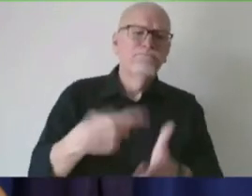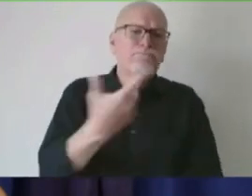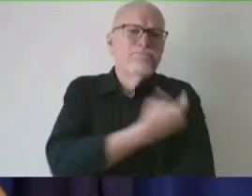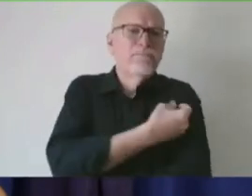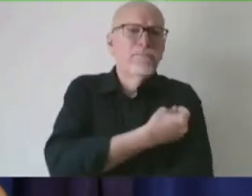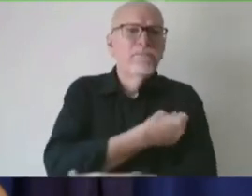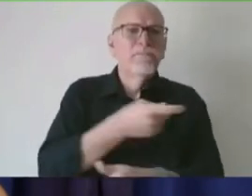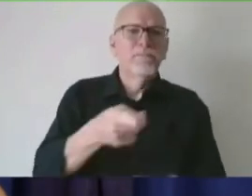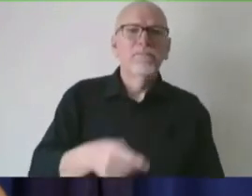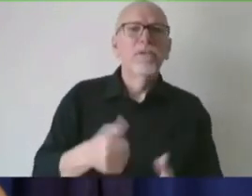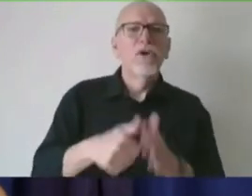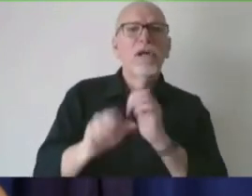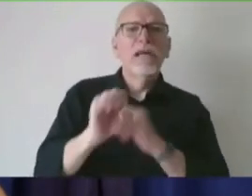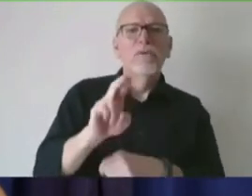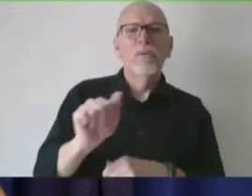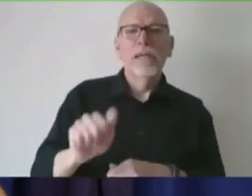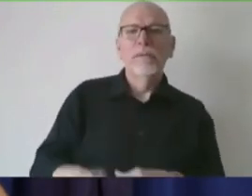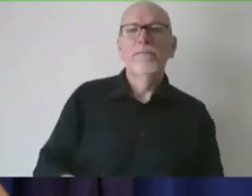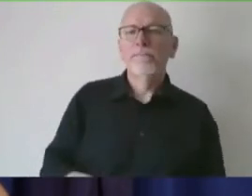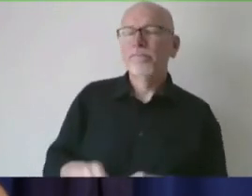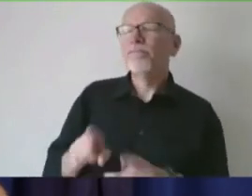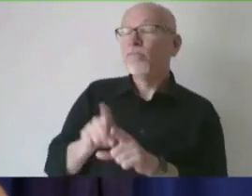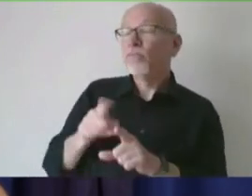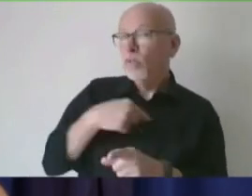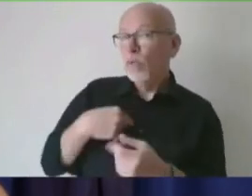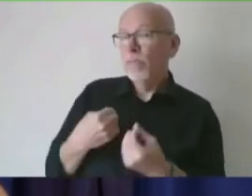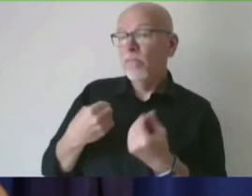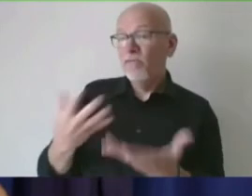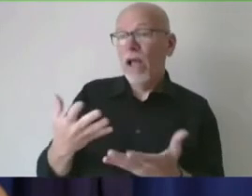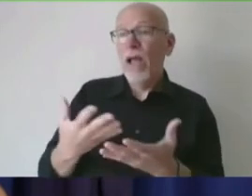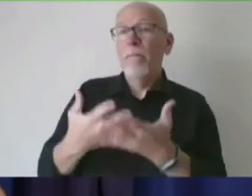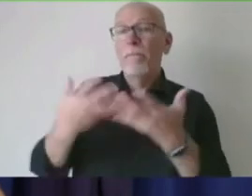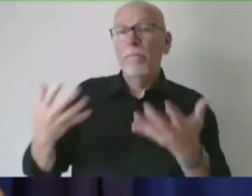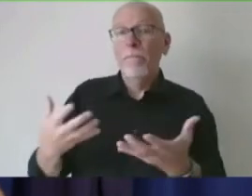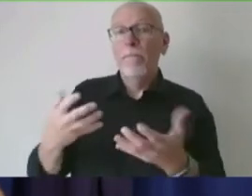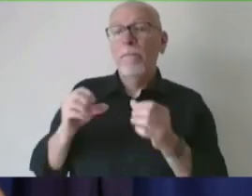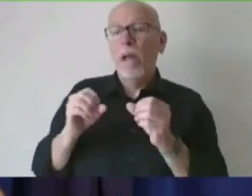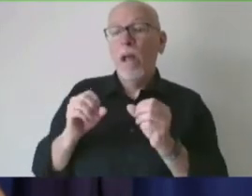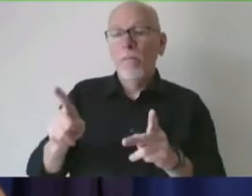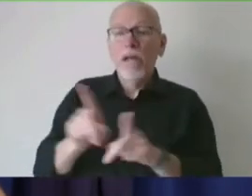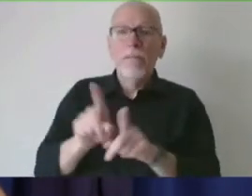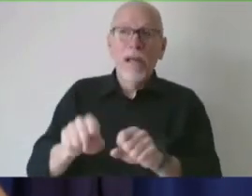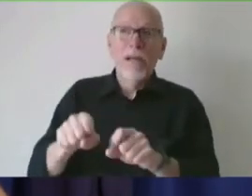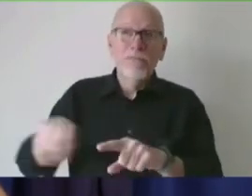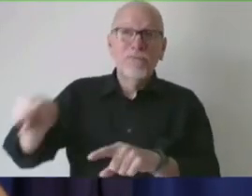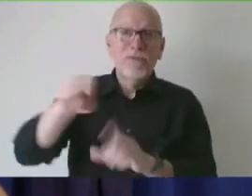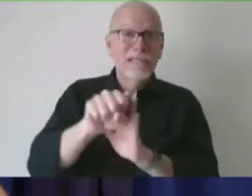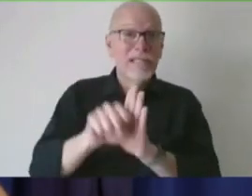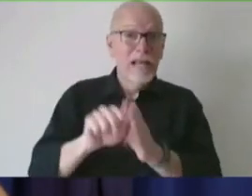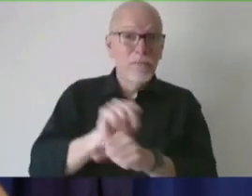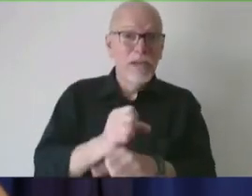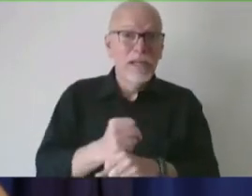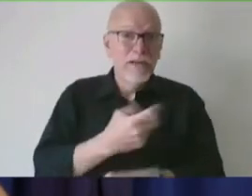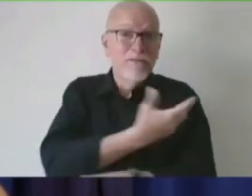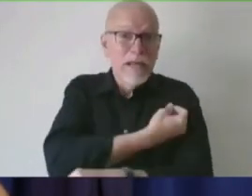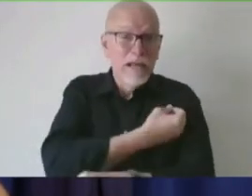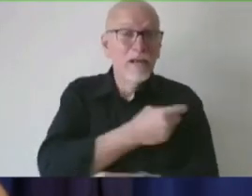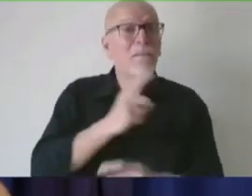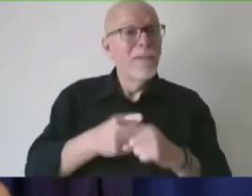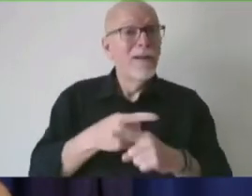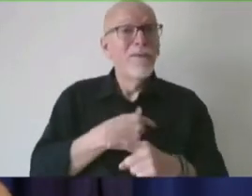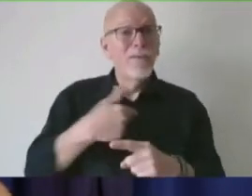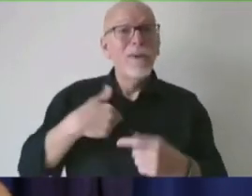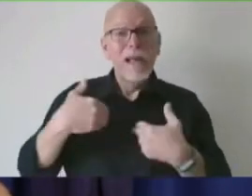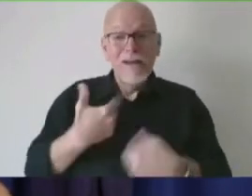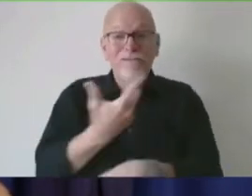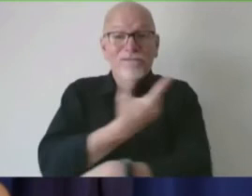EUA. I would just add that we provide as many opportunities as possible to our state employees to be able to get the vaccine, including having a